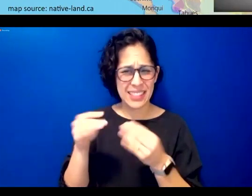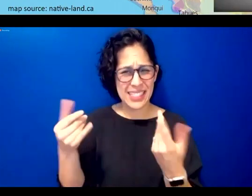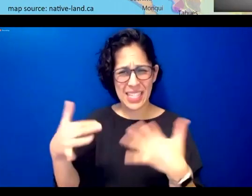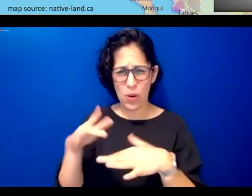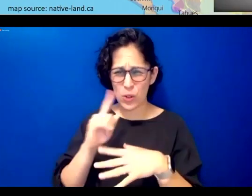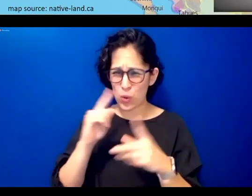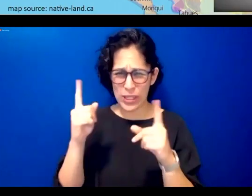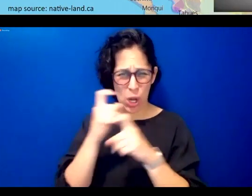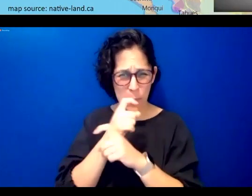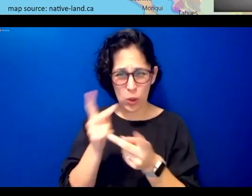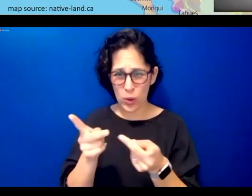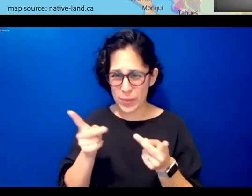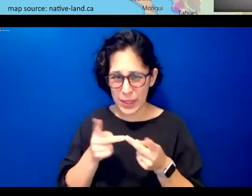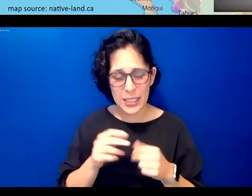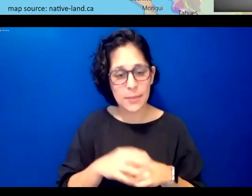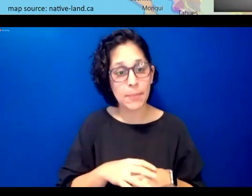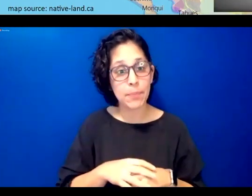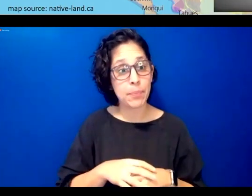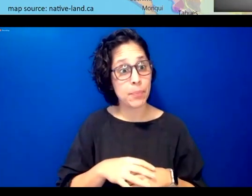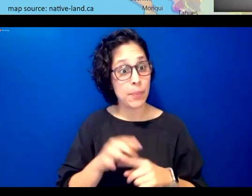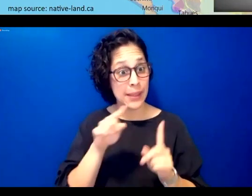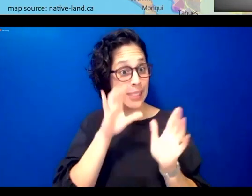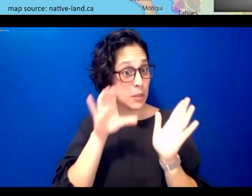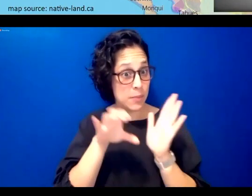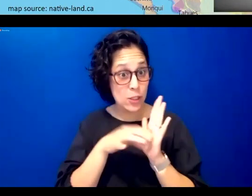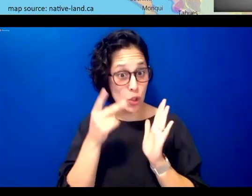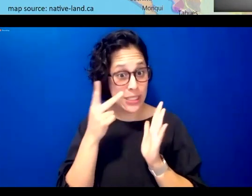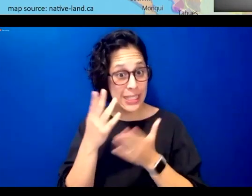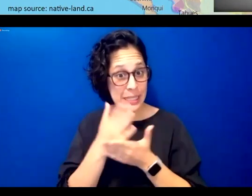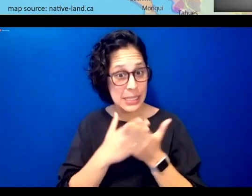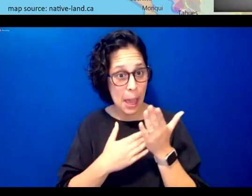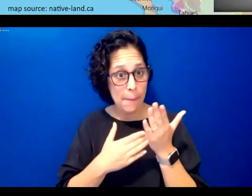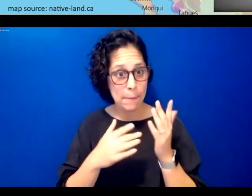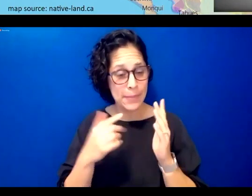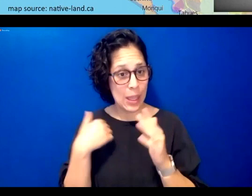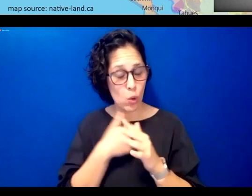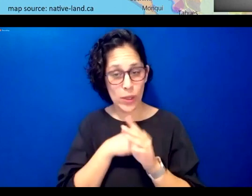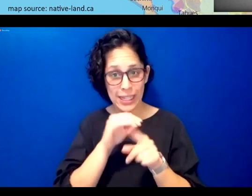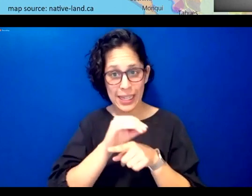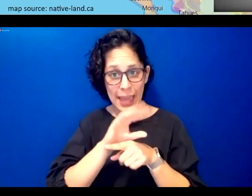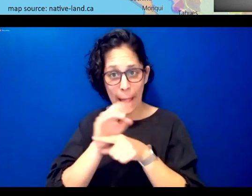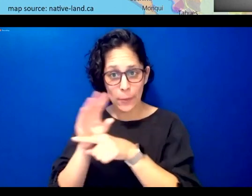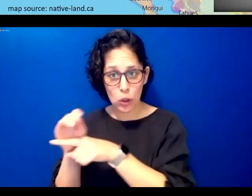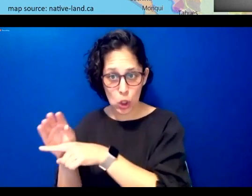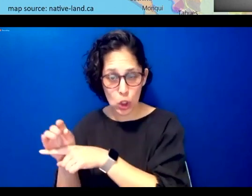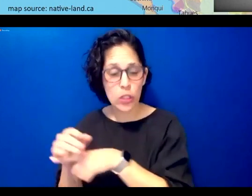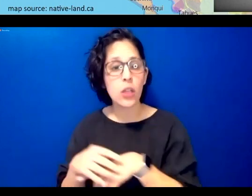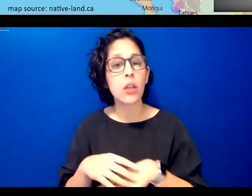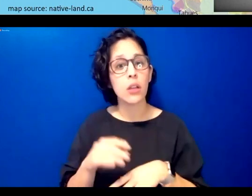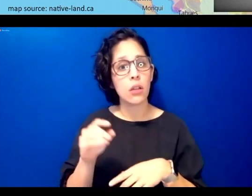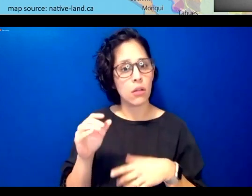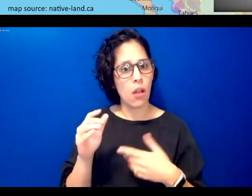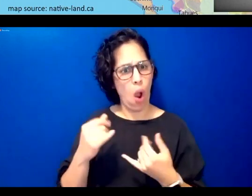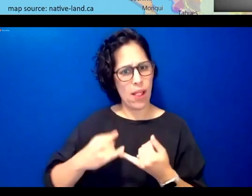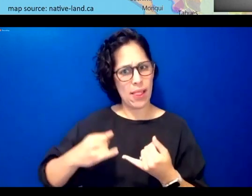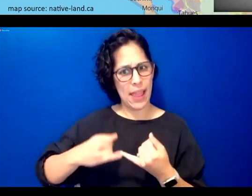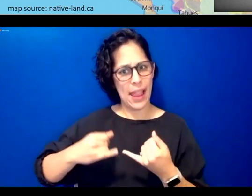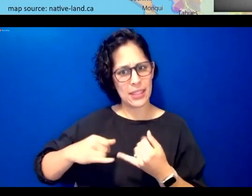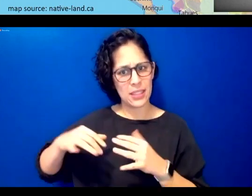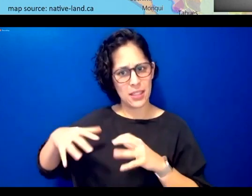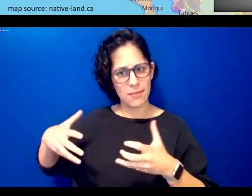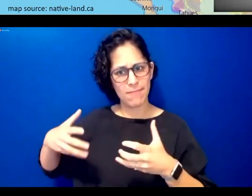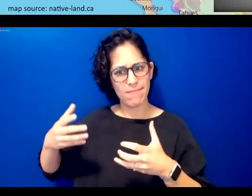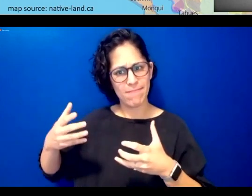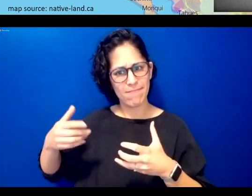And then here you see some of the images that we captured of our these